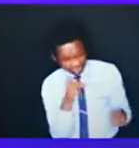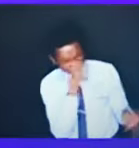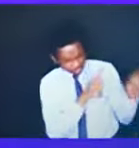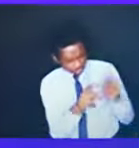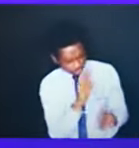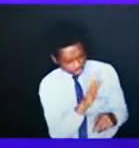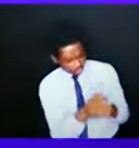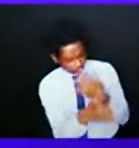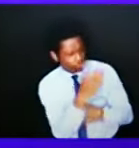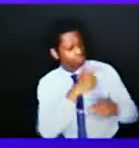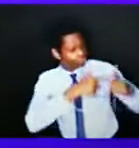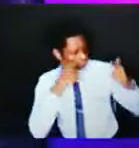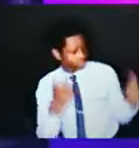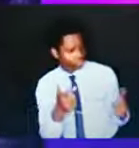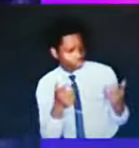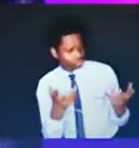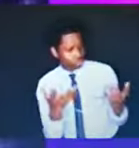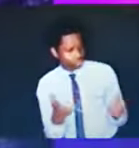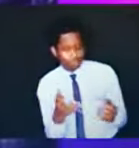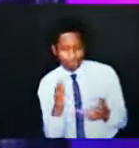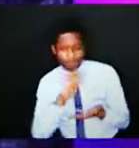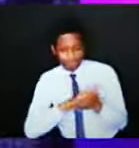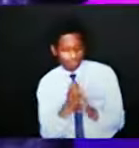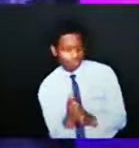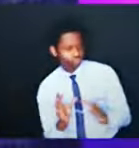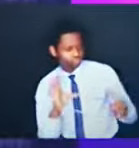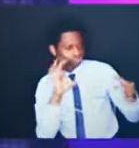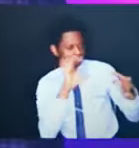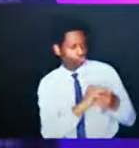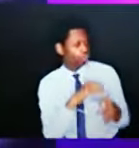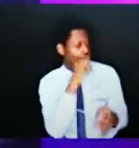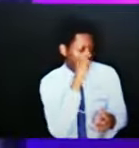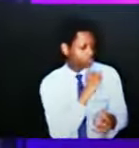to be part of Israel.